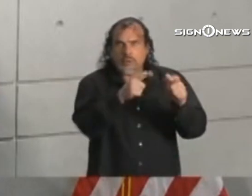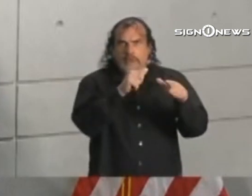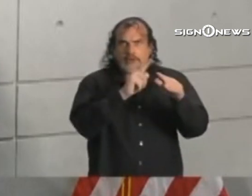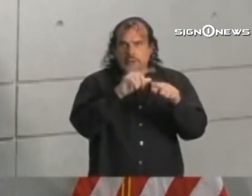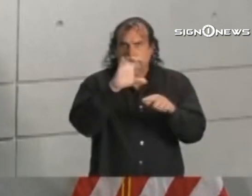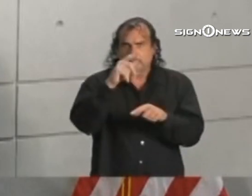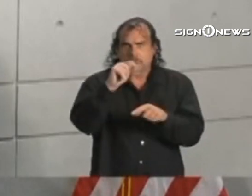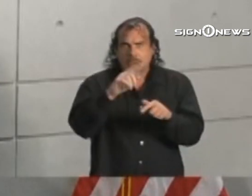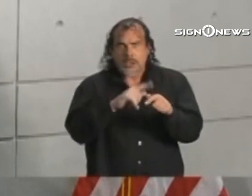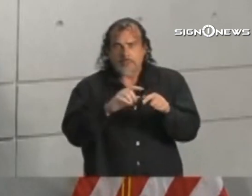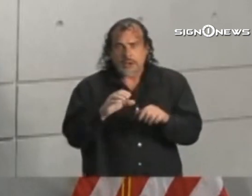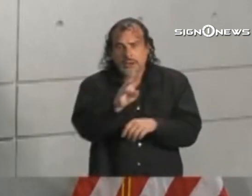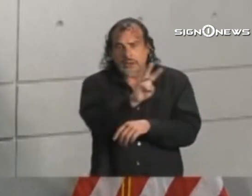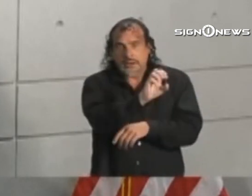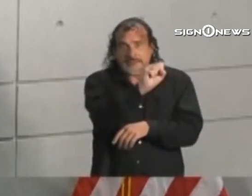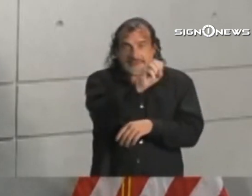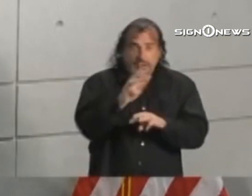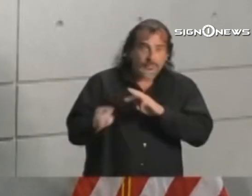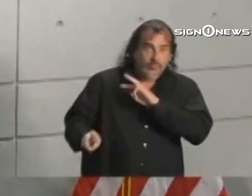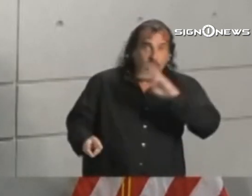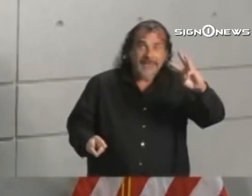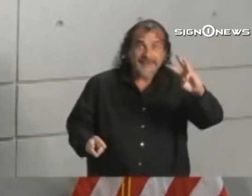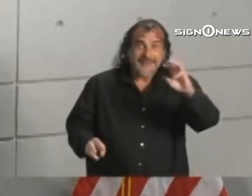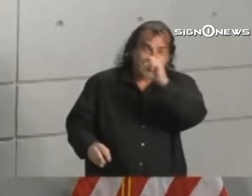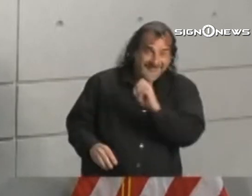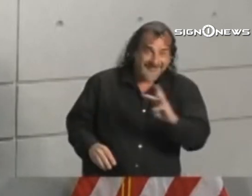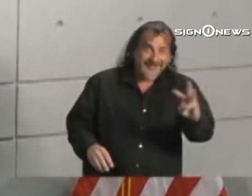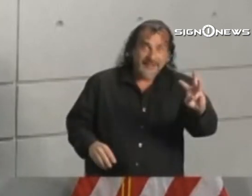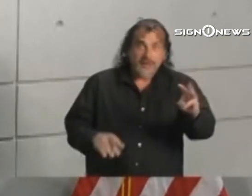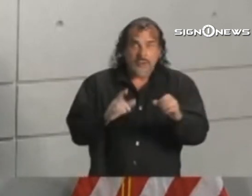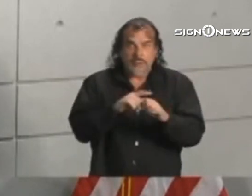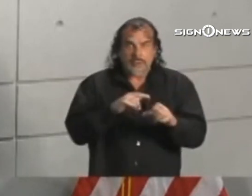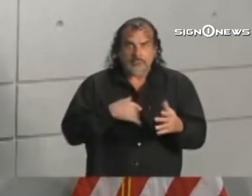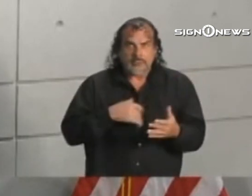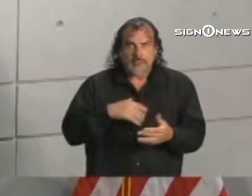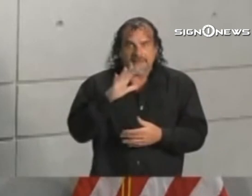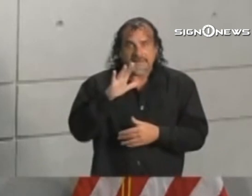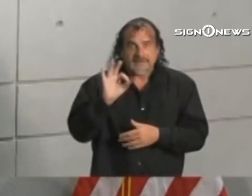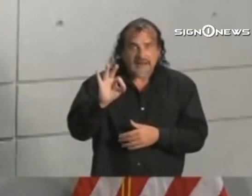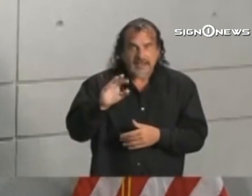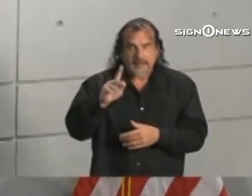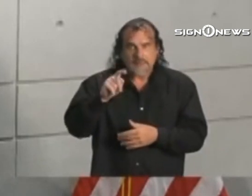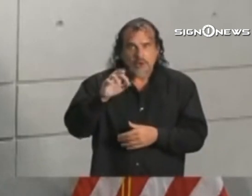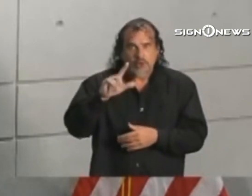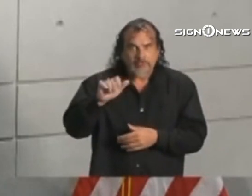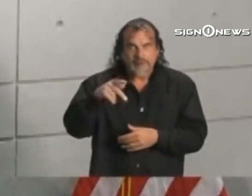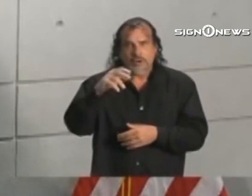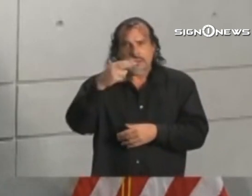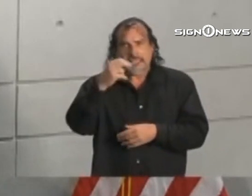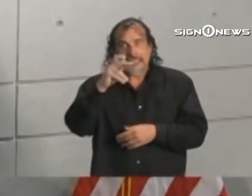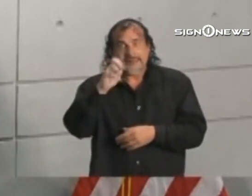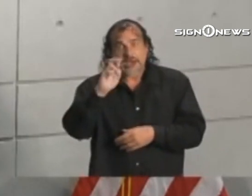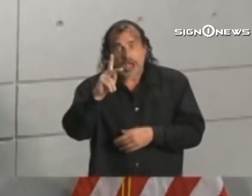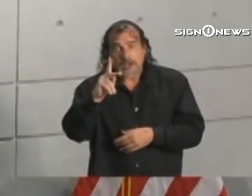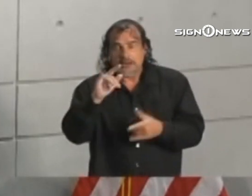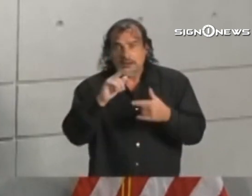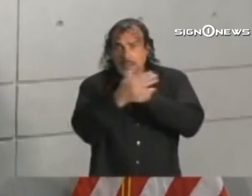also pivot to the southwest portion of the Mississippi down 59 in case Pearl River or Hancock County takes